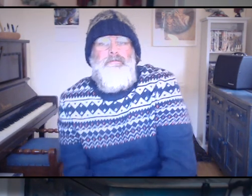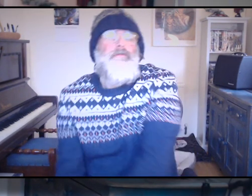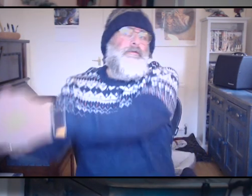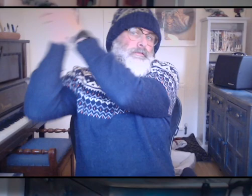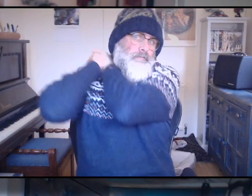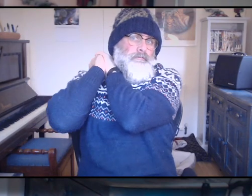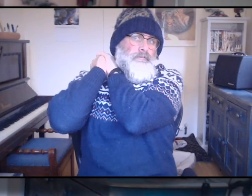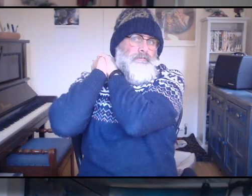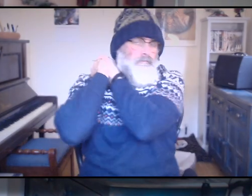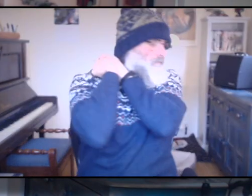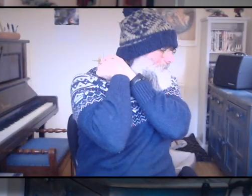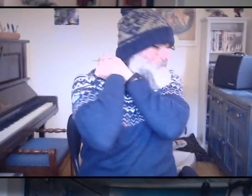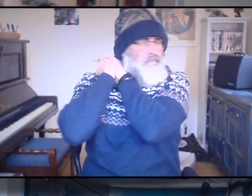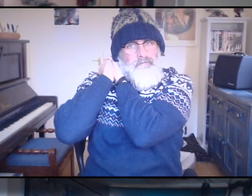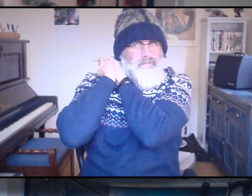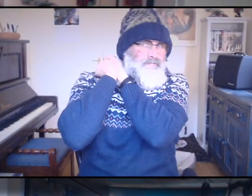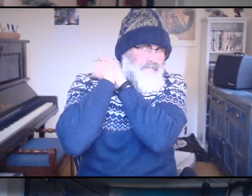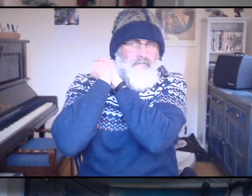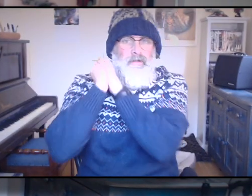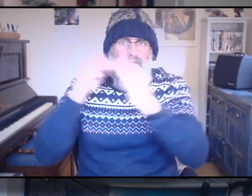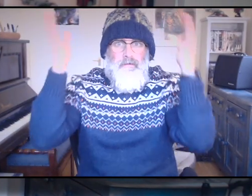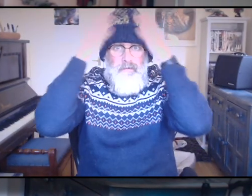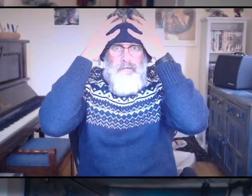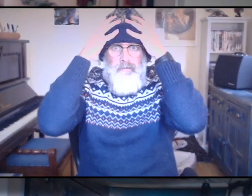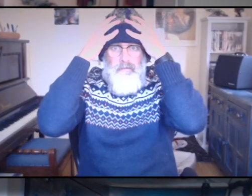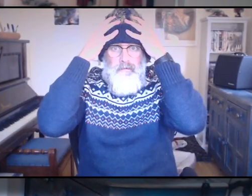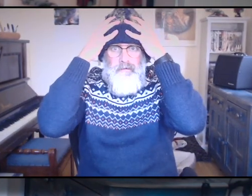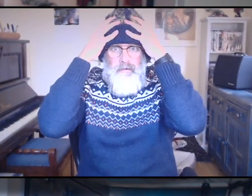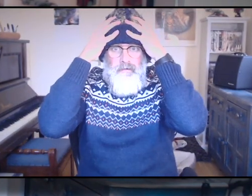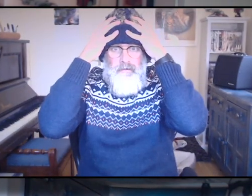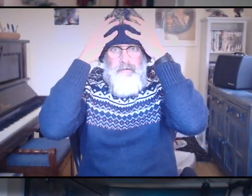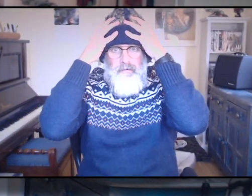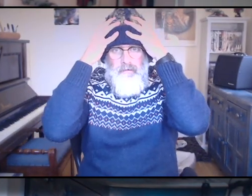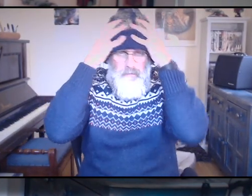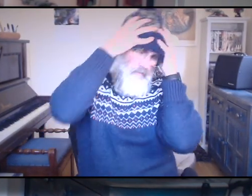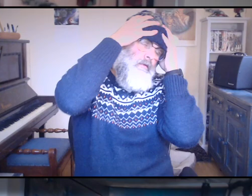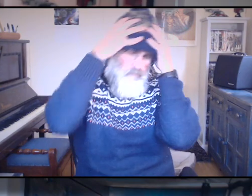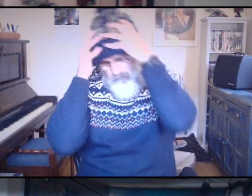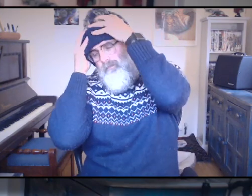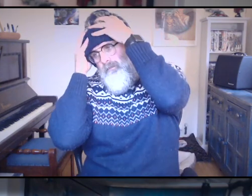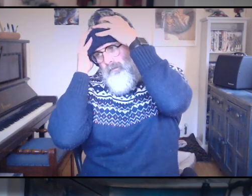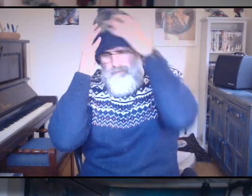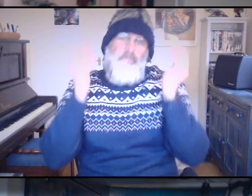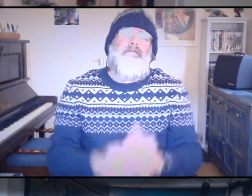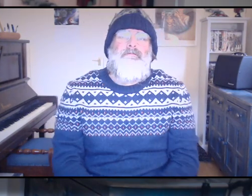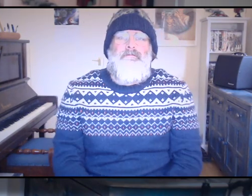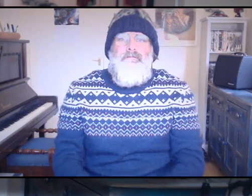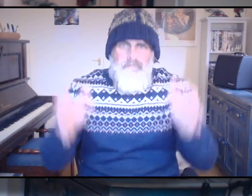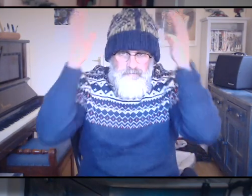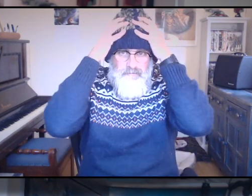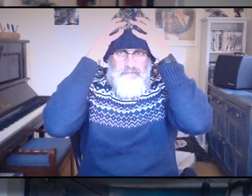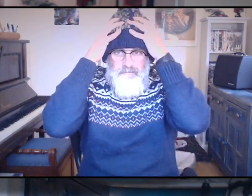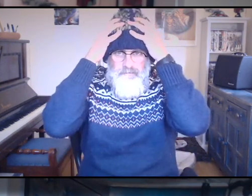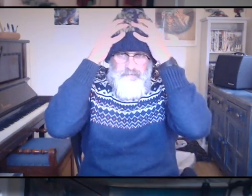sack of goodies on my back, I nearly lost my bobble hat, oh no, lost my